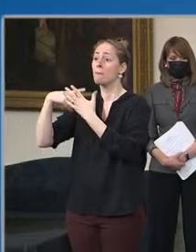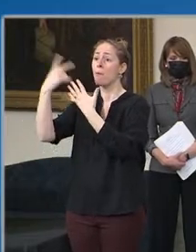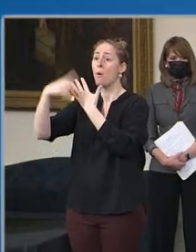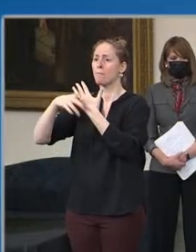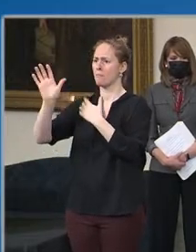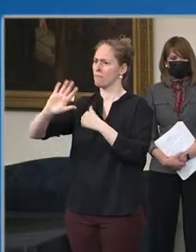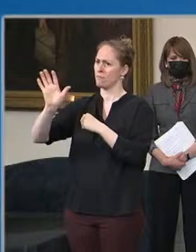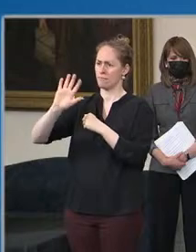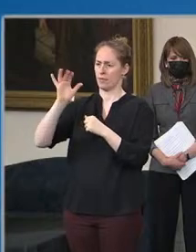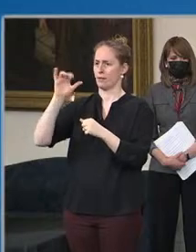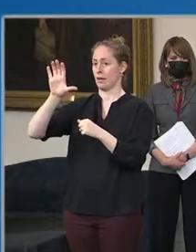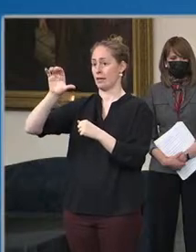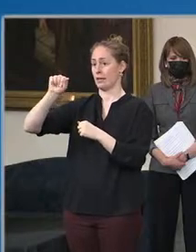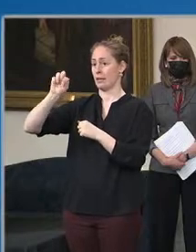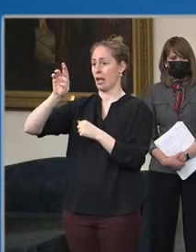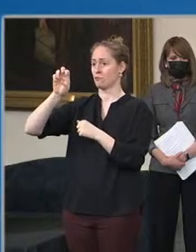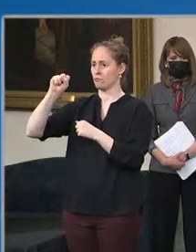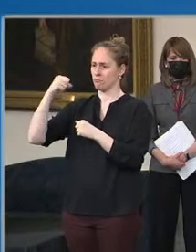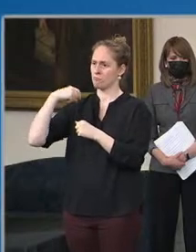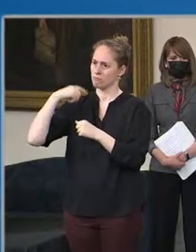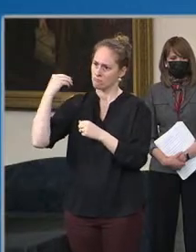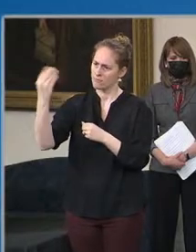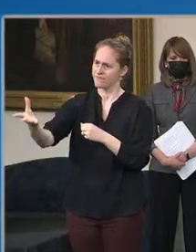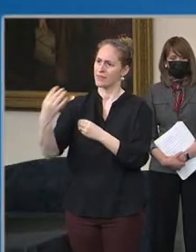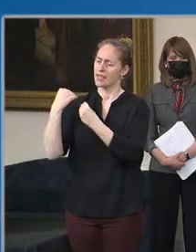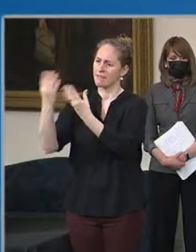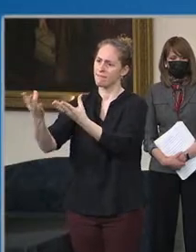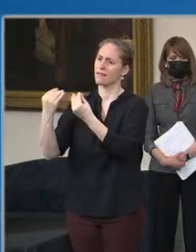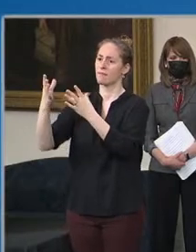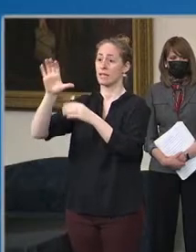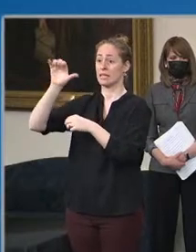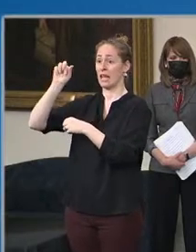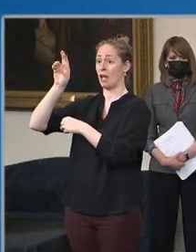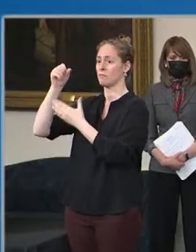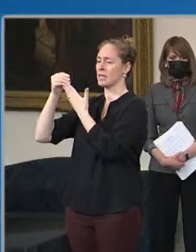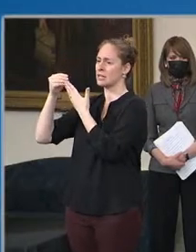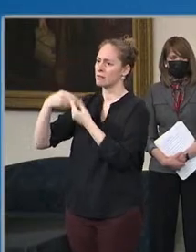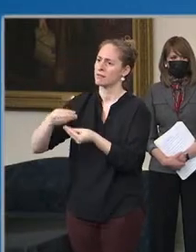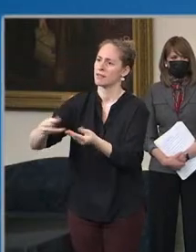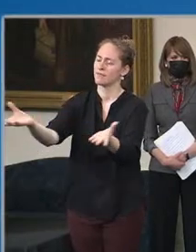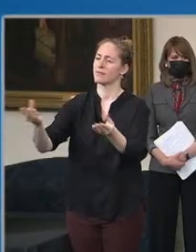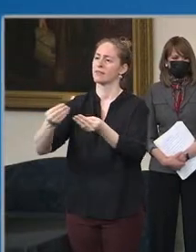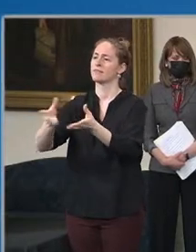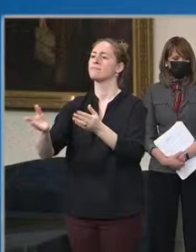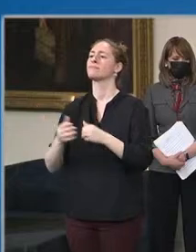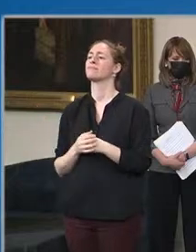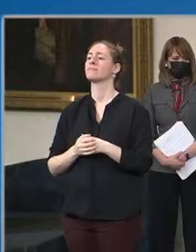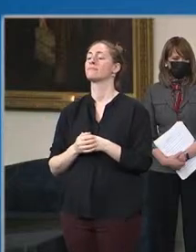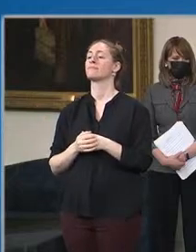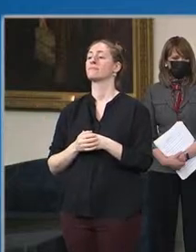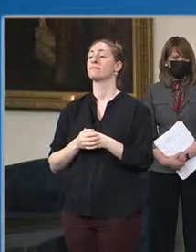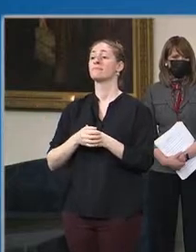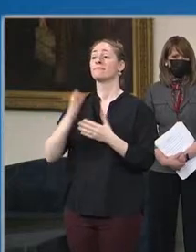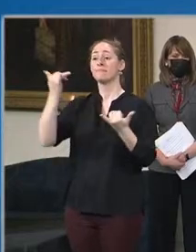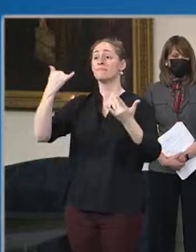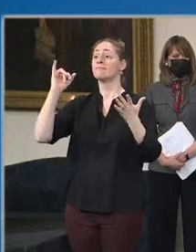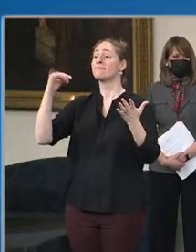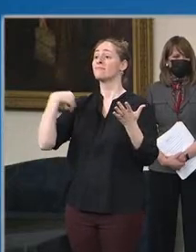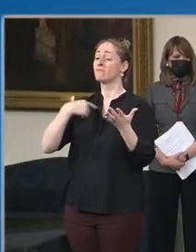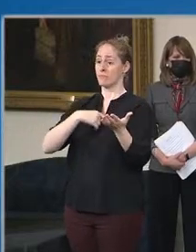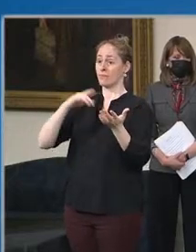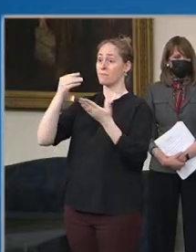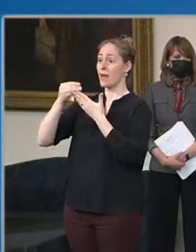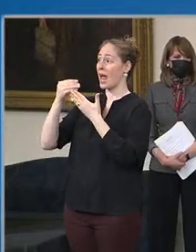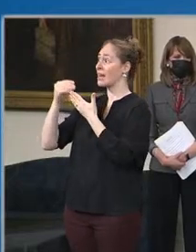rental assistance support. Now, we are set up to quickly deploy any additional funds that may